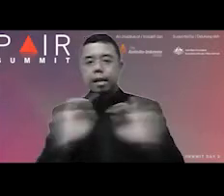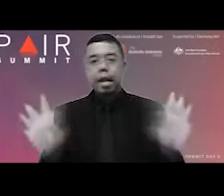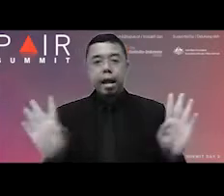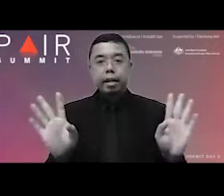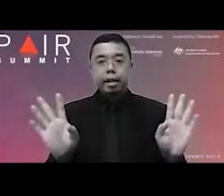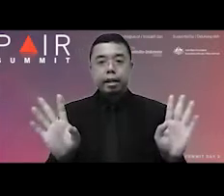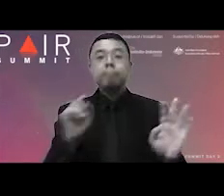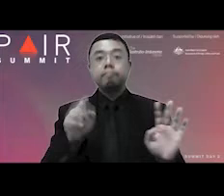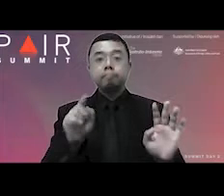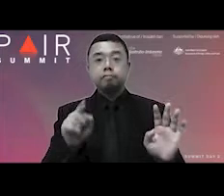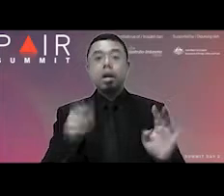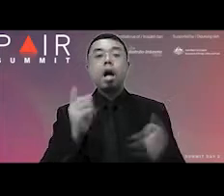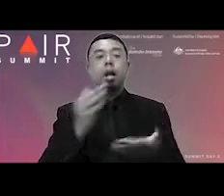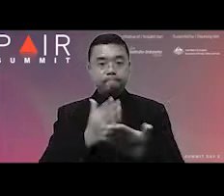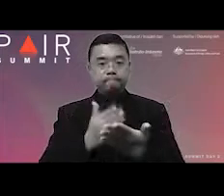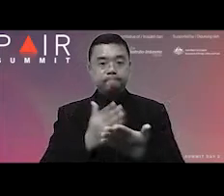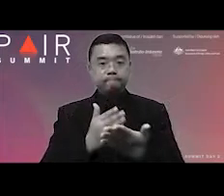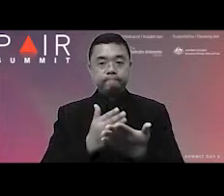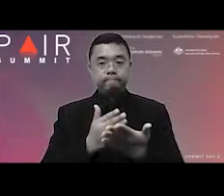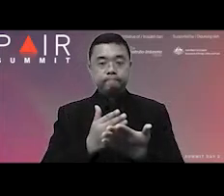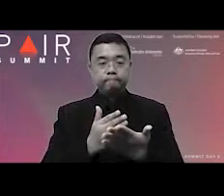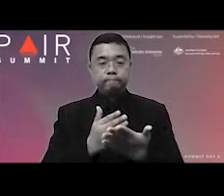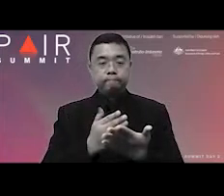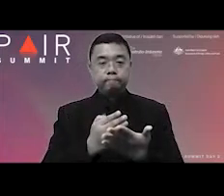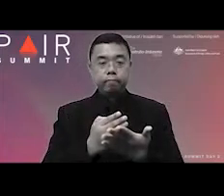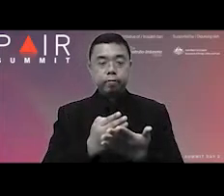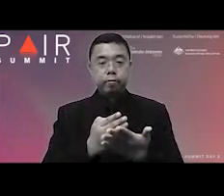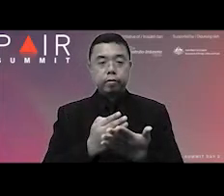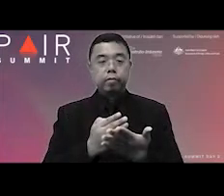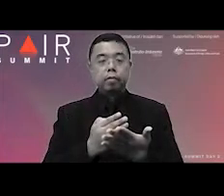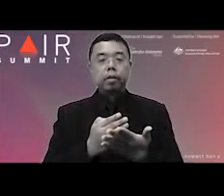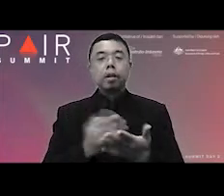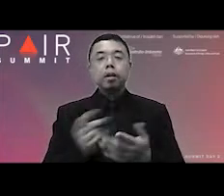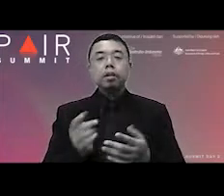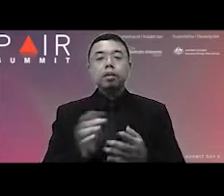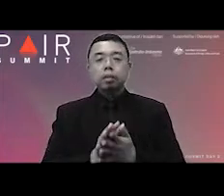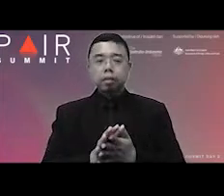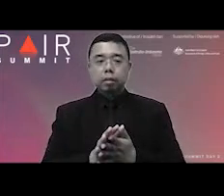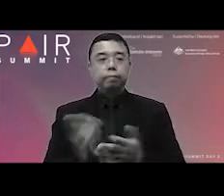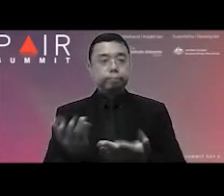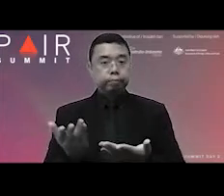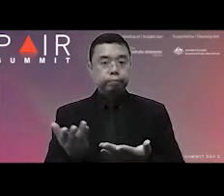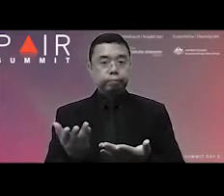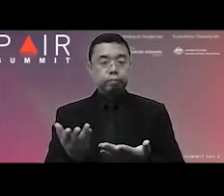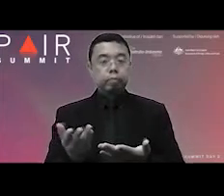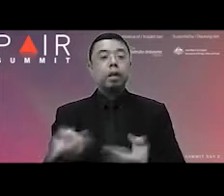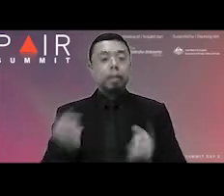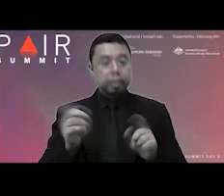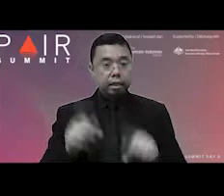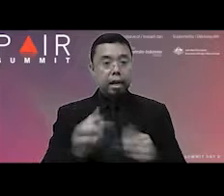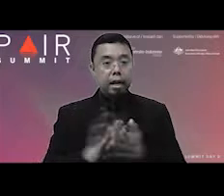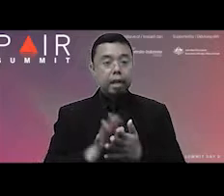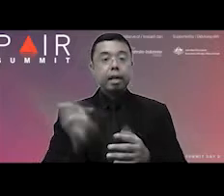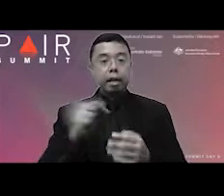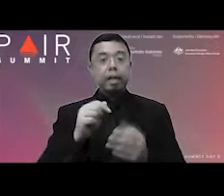to ensure smooth collaboration between the various public and private agencies. So based on the data that